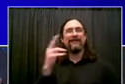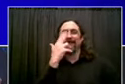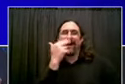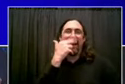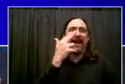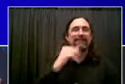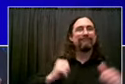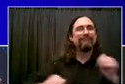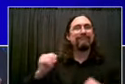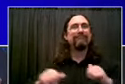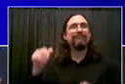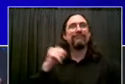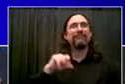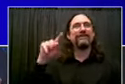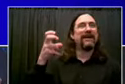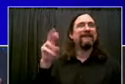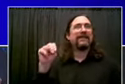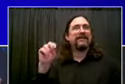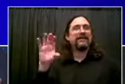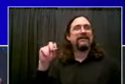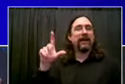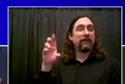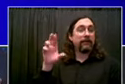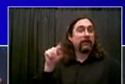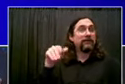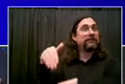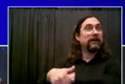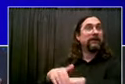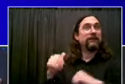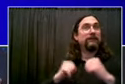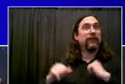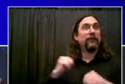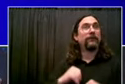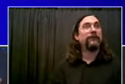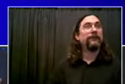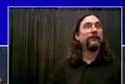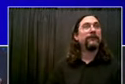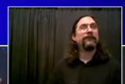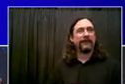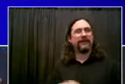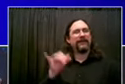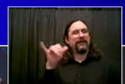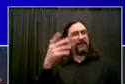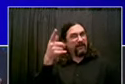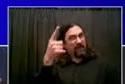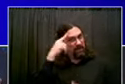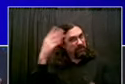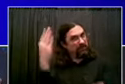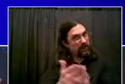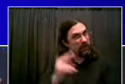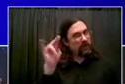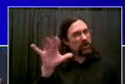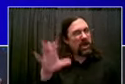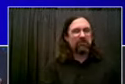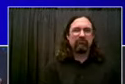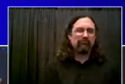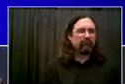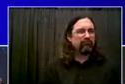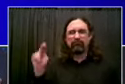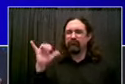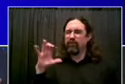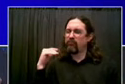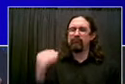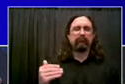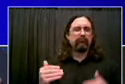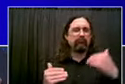And it's further proof. We say there's no stop in New York. It's so clear. New Yorkers are making it happen in so many ways. There's no